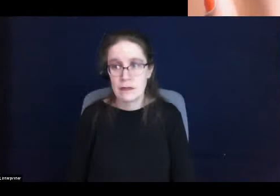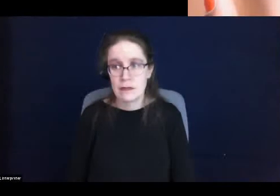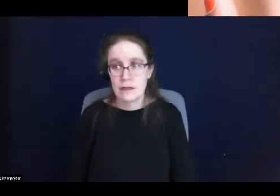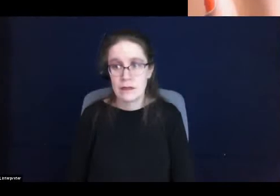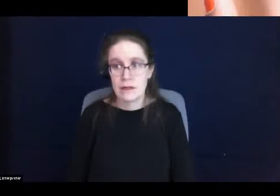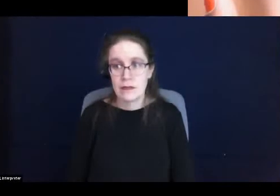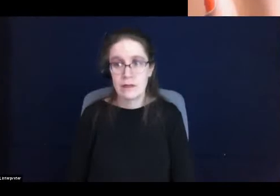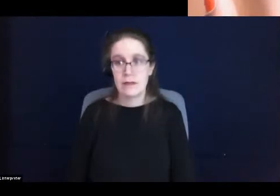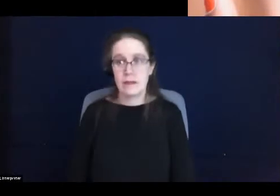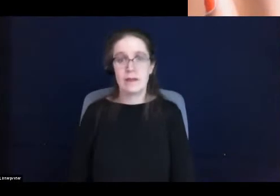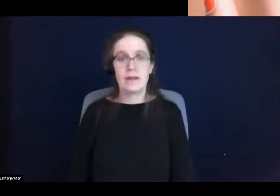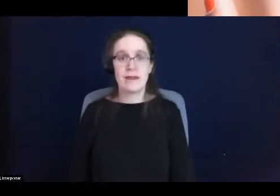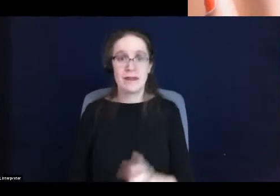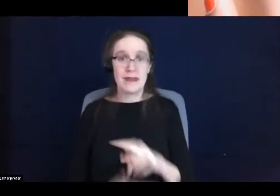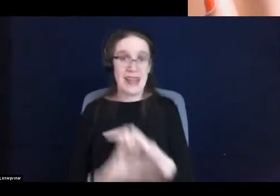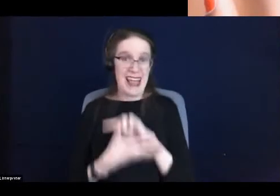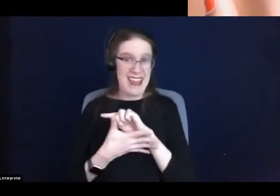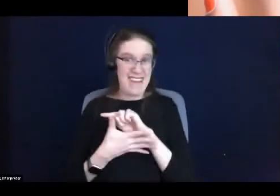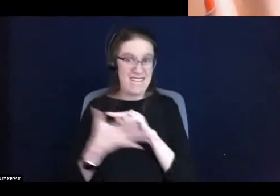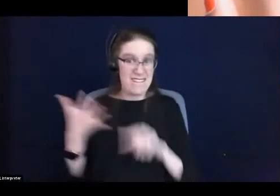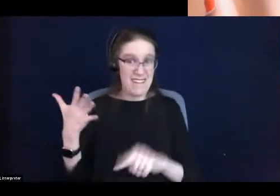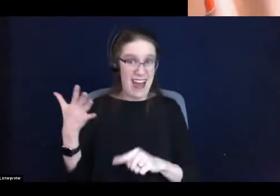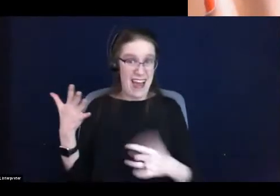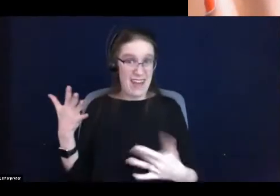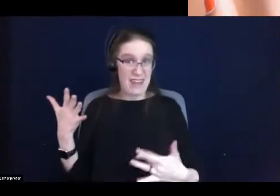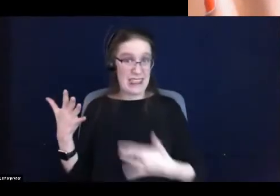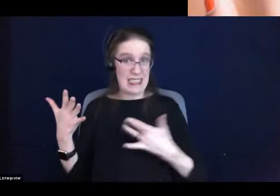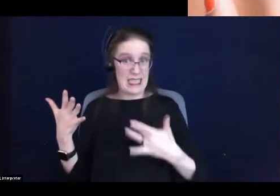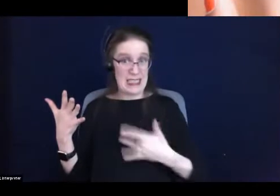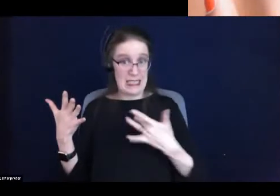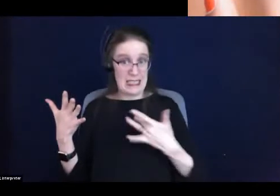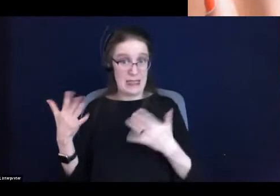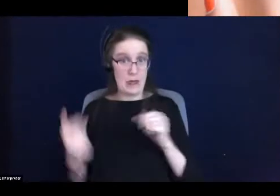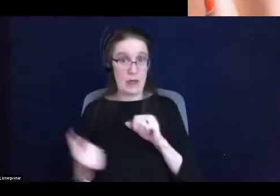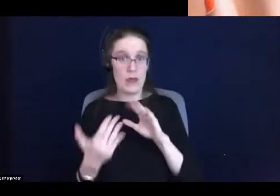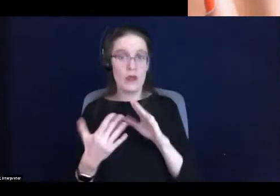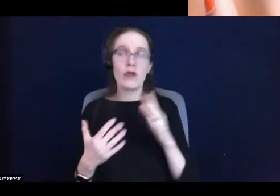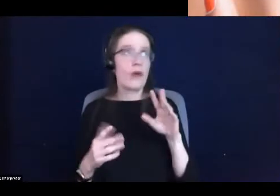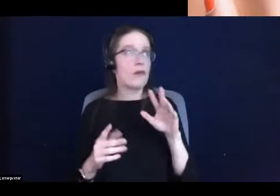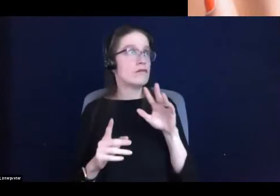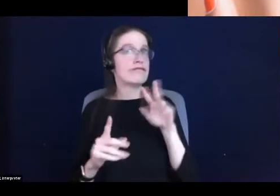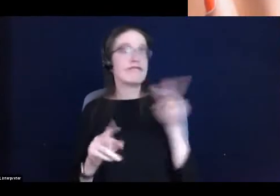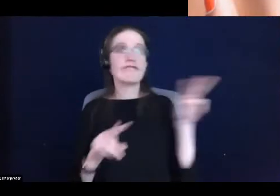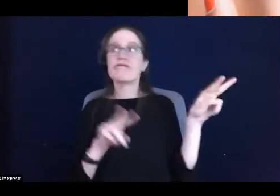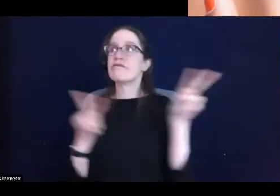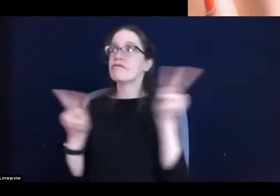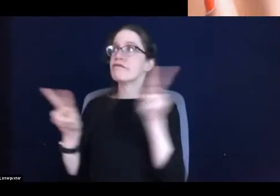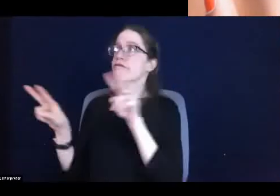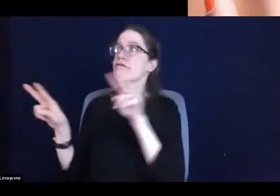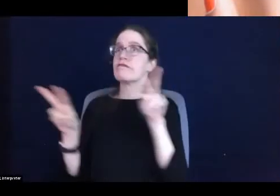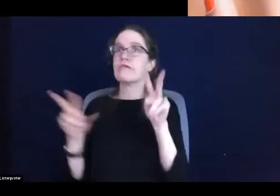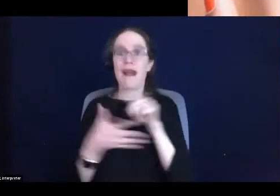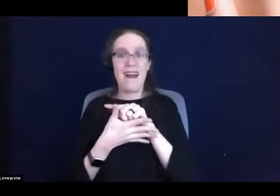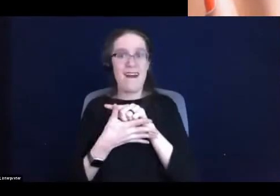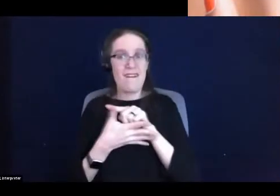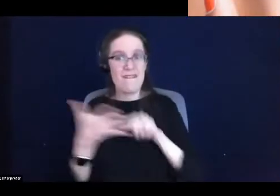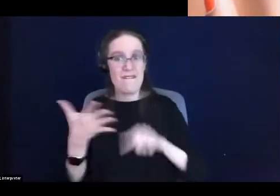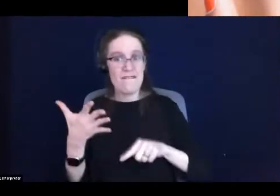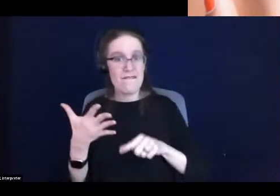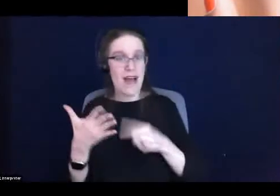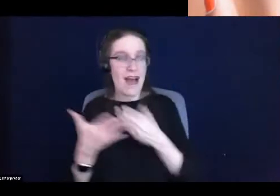This one is 5 senses. So look around your environment and see if you can find 5 items you can